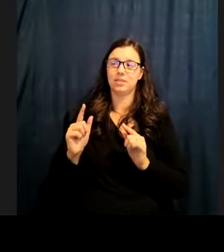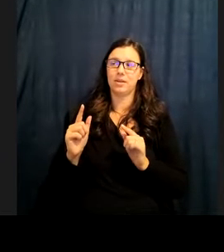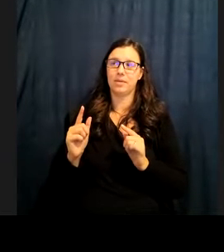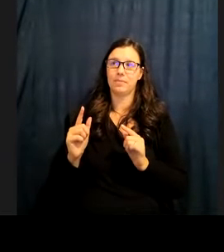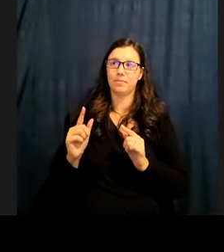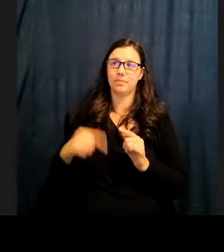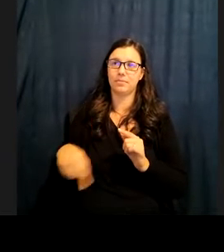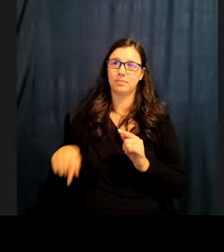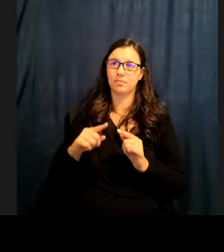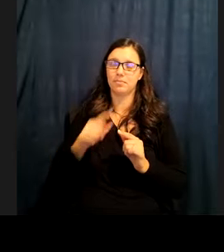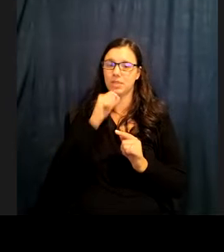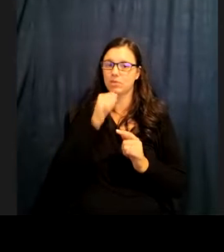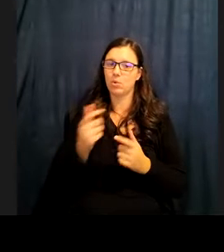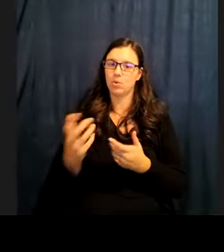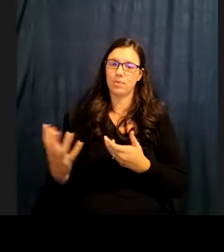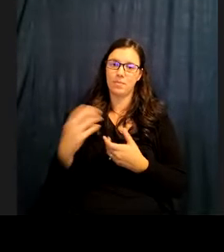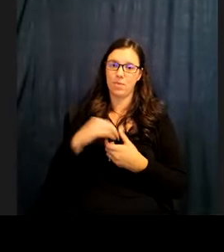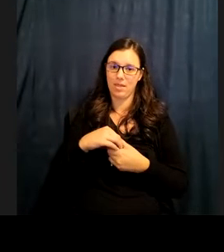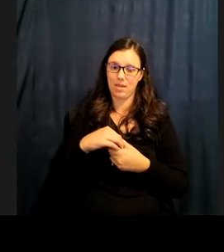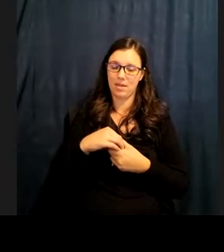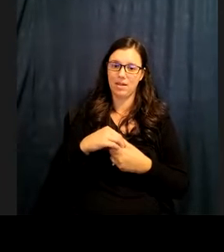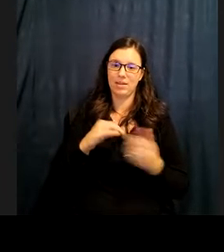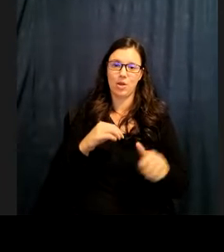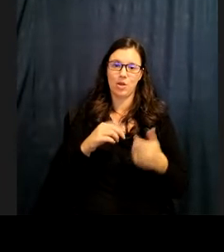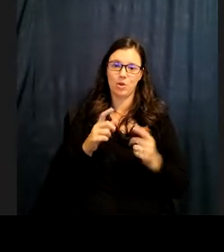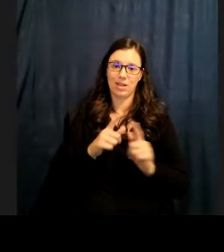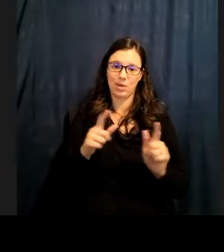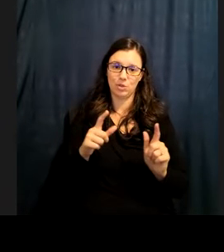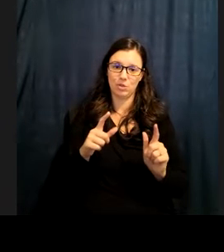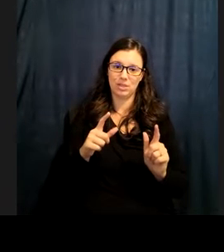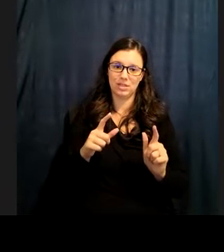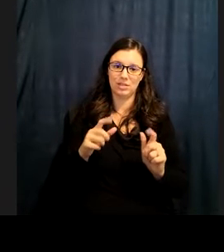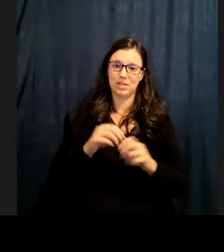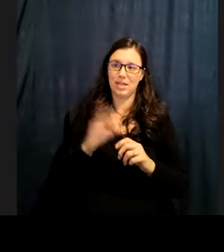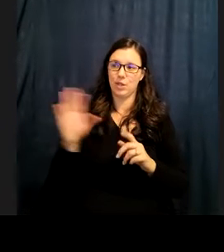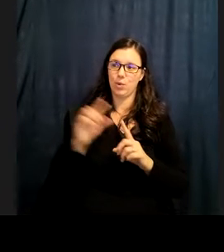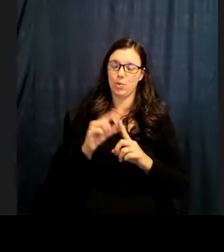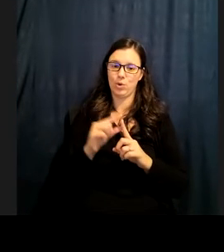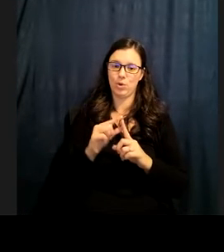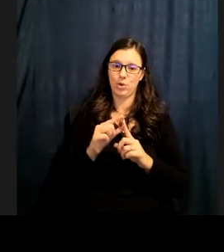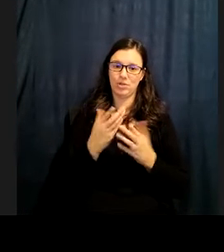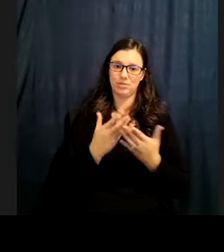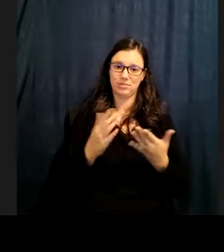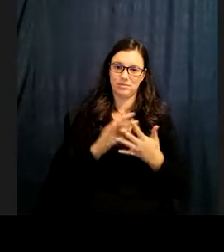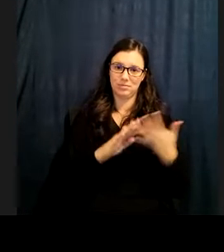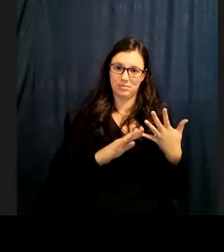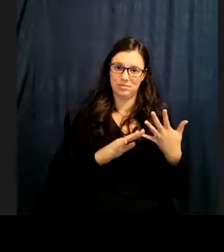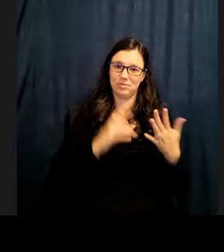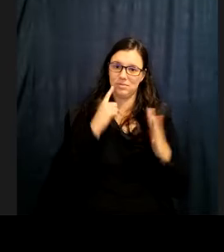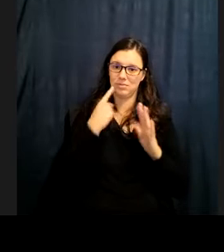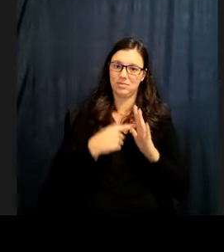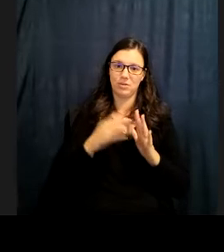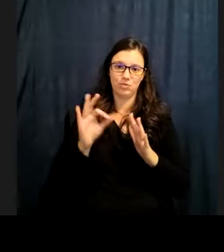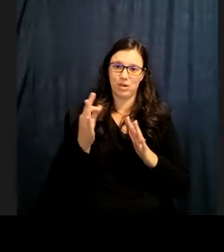don't pull in other languages into their word pool. Yeah. Like French